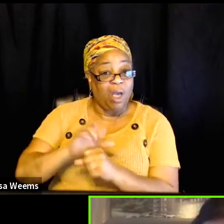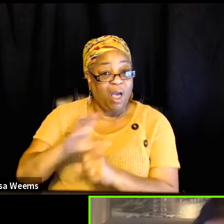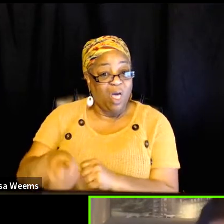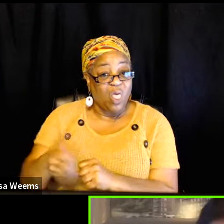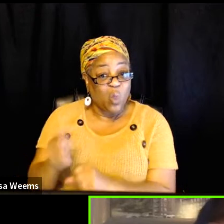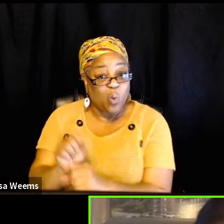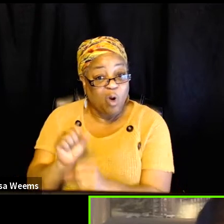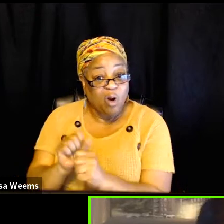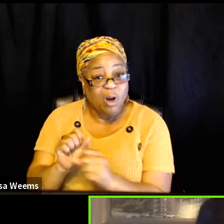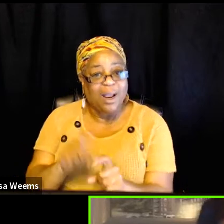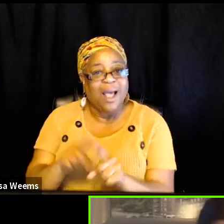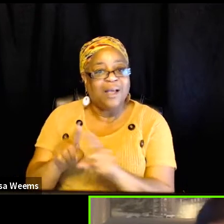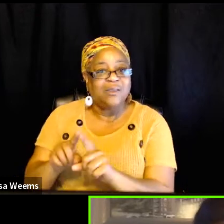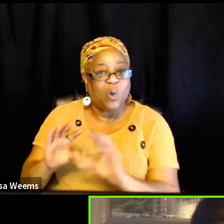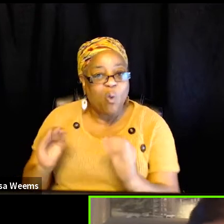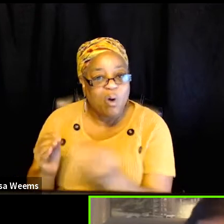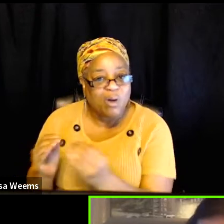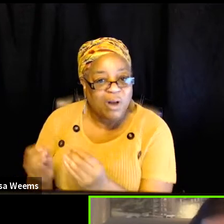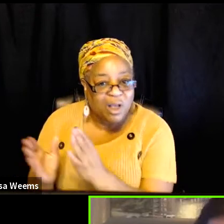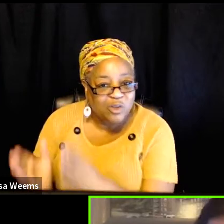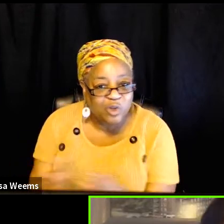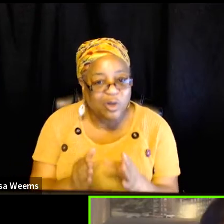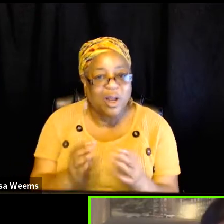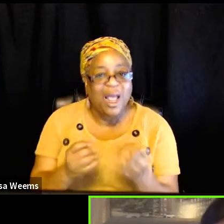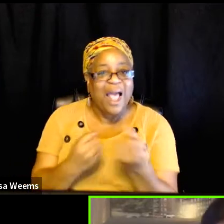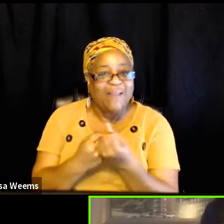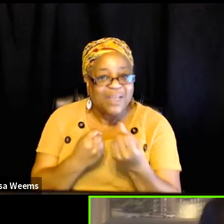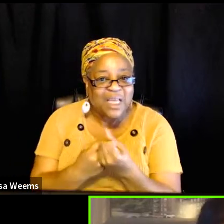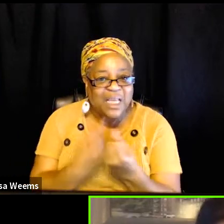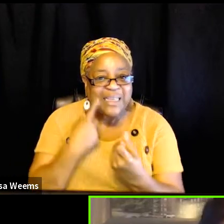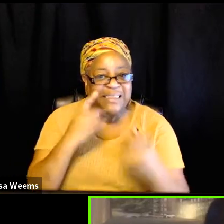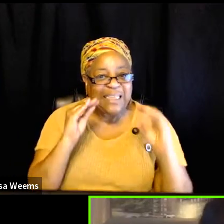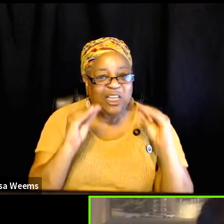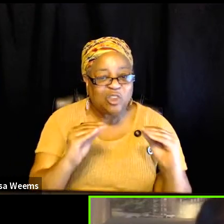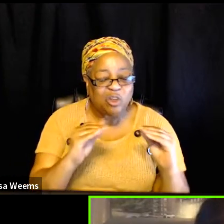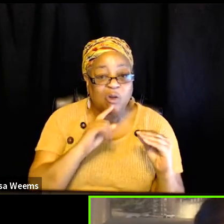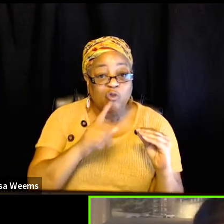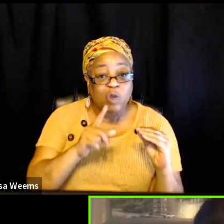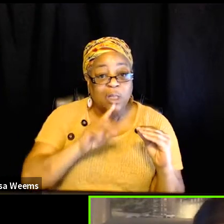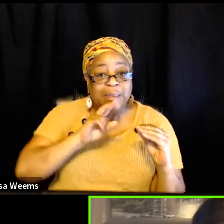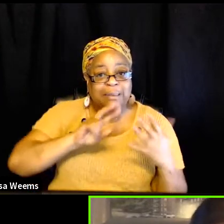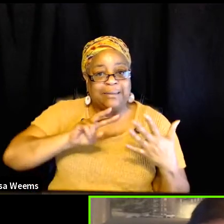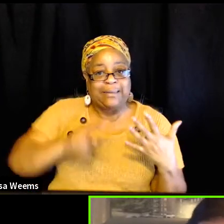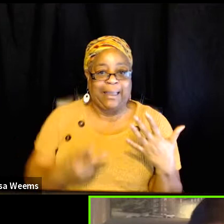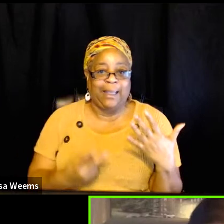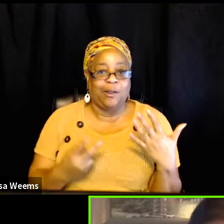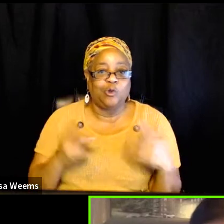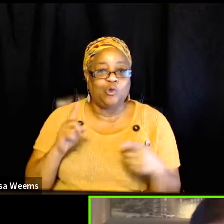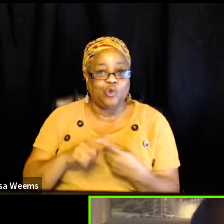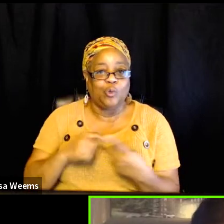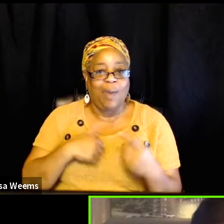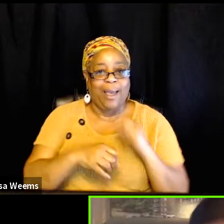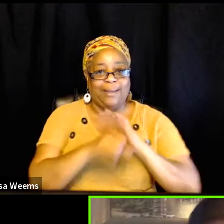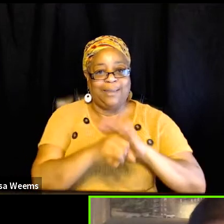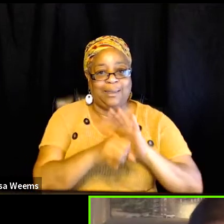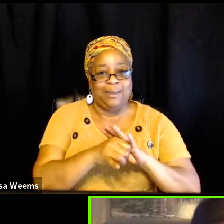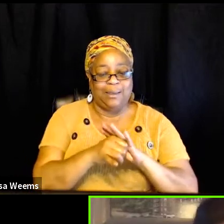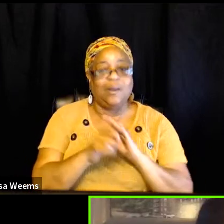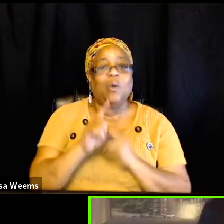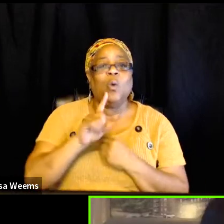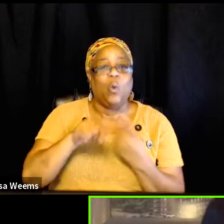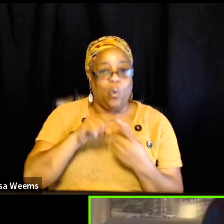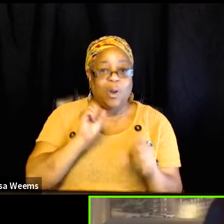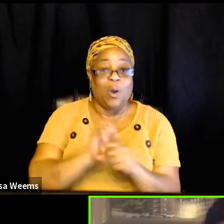advocacy work, teaching at universities, all of that stuff has been secondary to my identity when I was working full